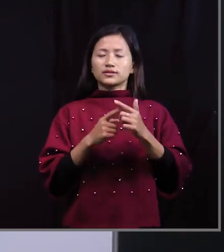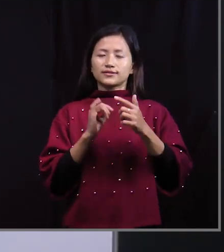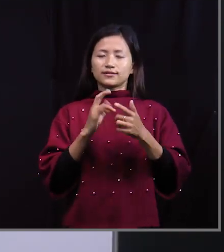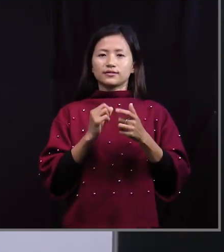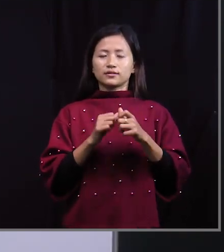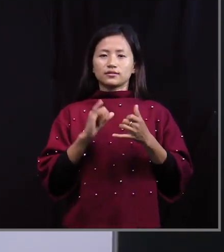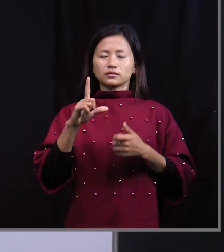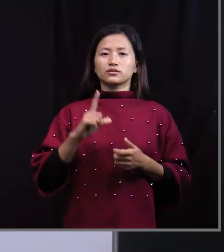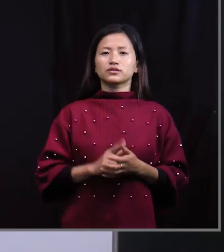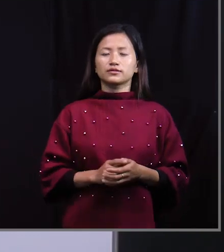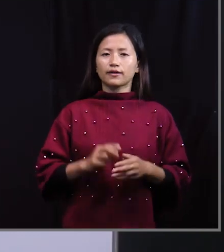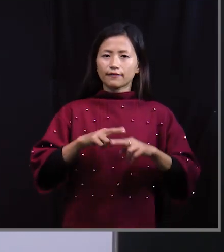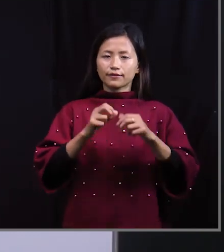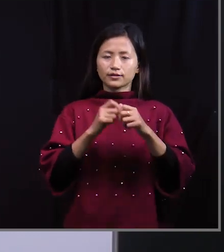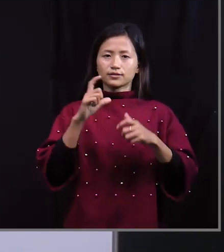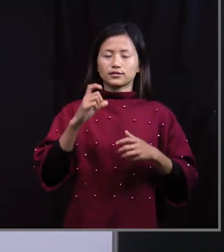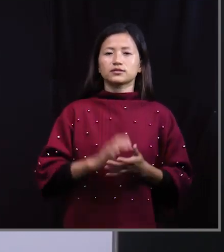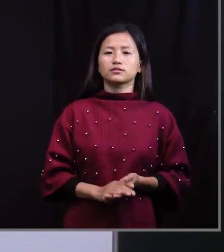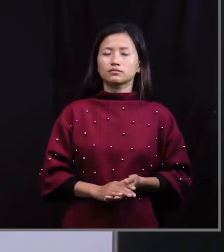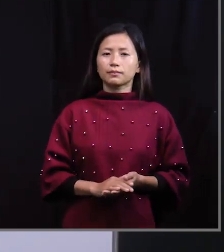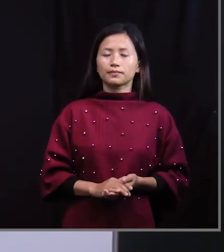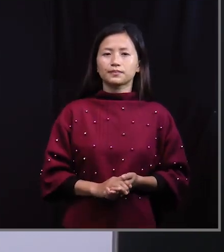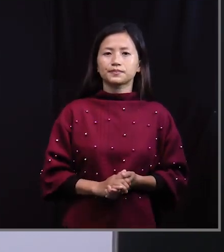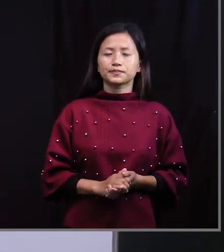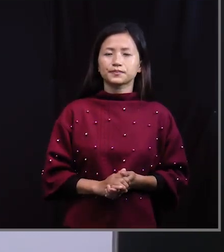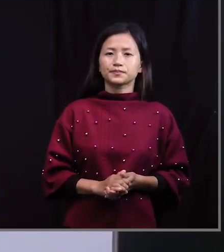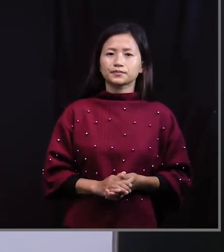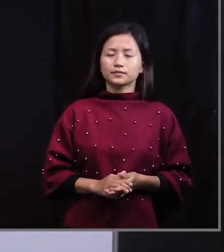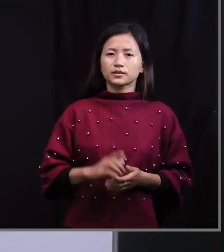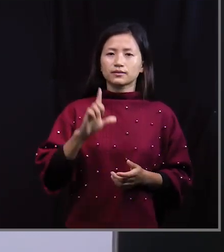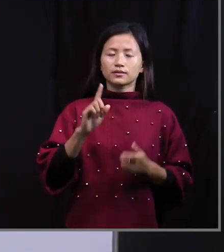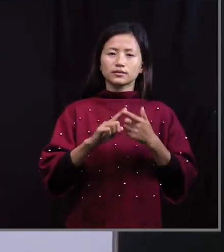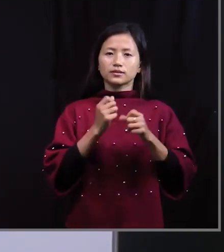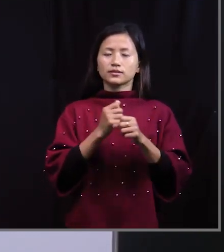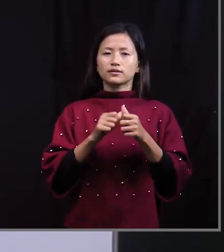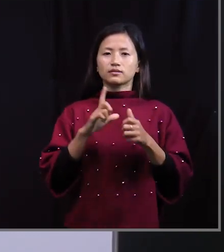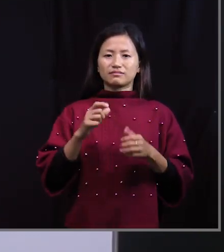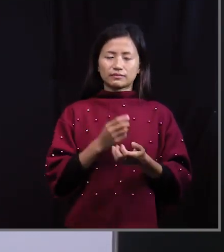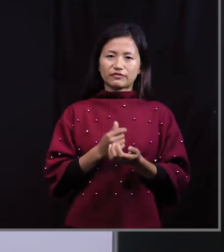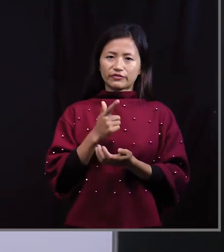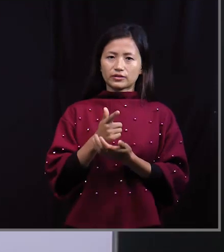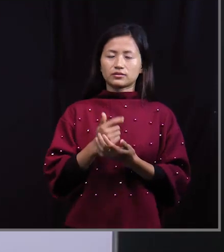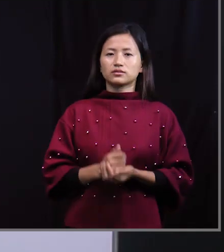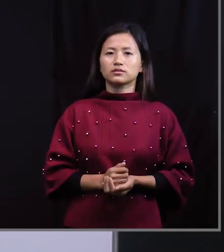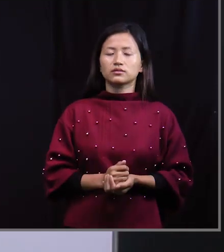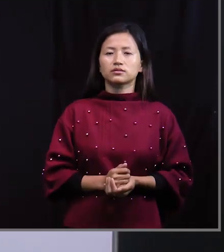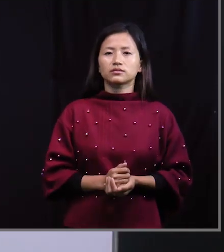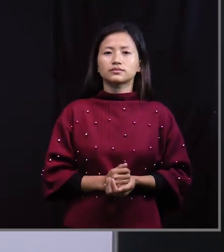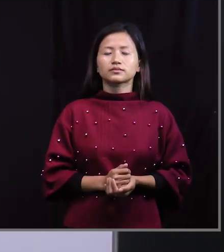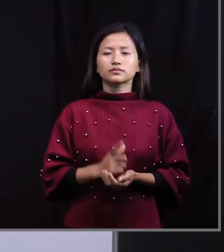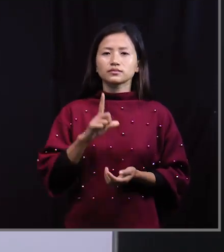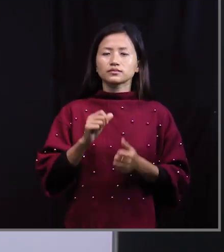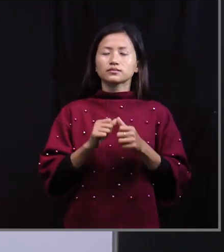important factor an entrepreneur must consider. The next is legal and finance. Legal